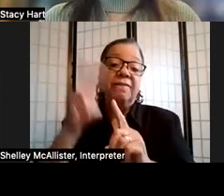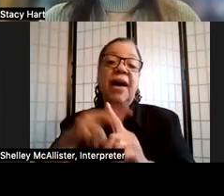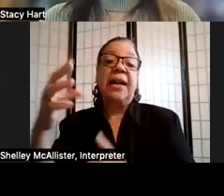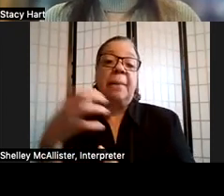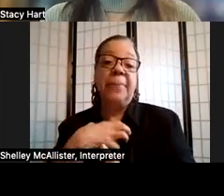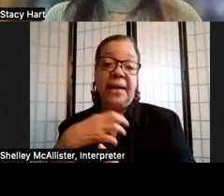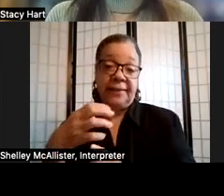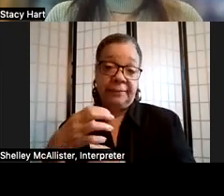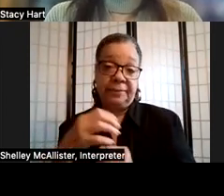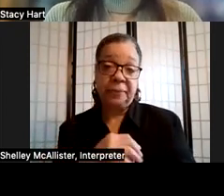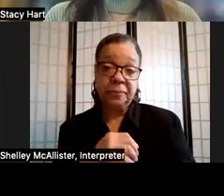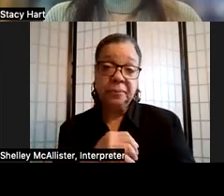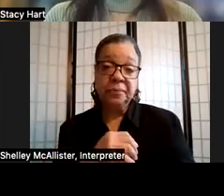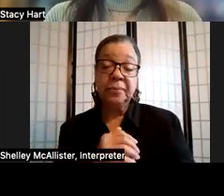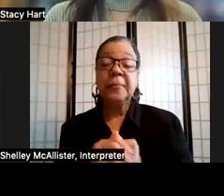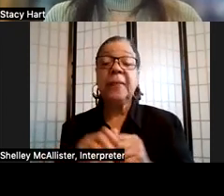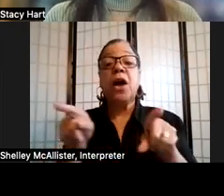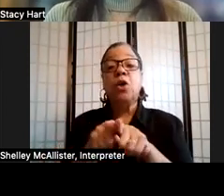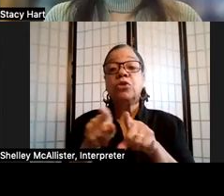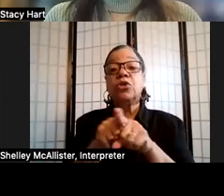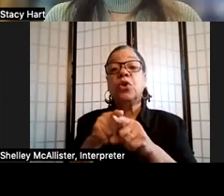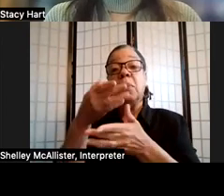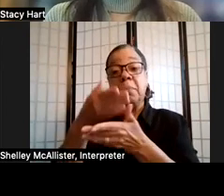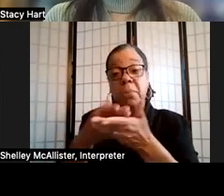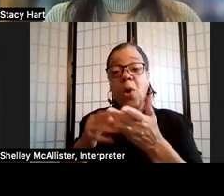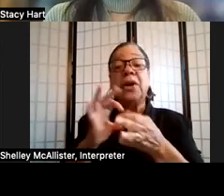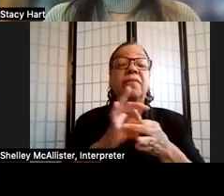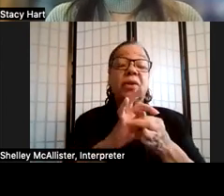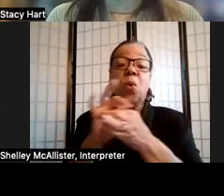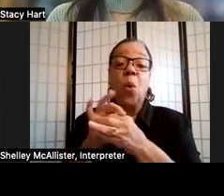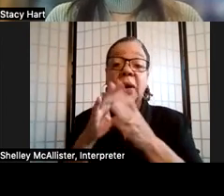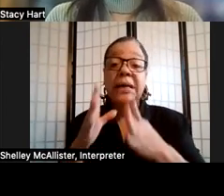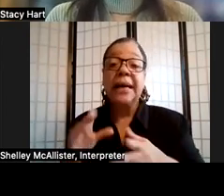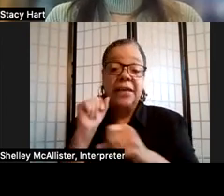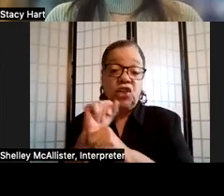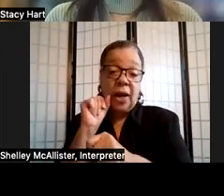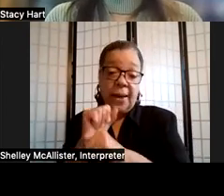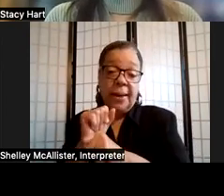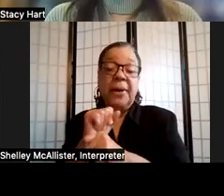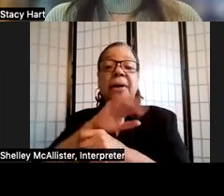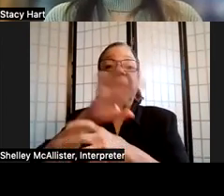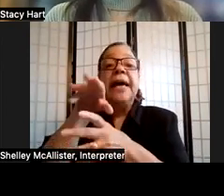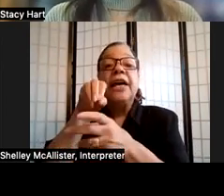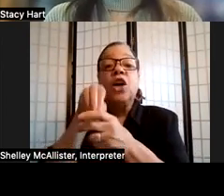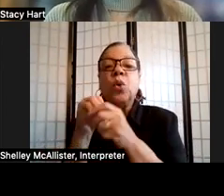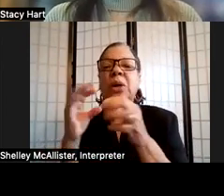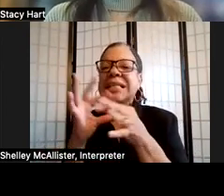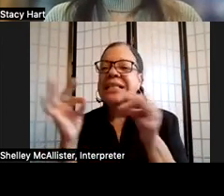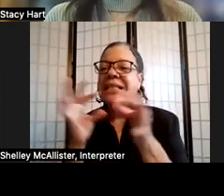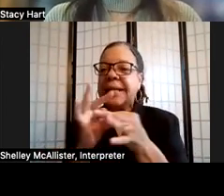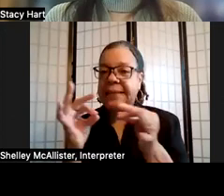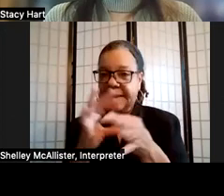Also, as part of your 504 requirements, include a statement